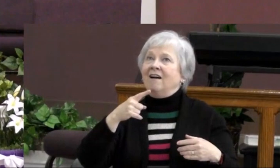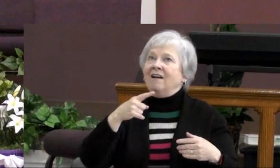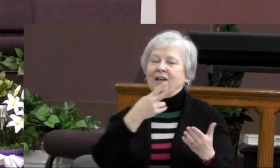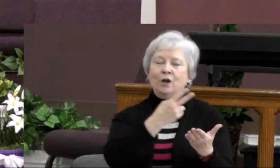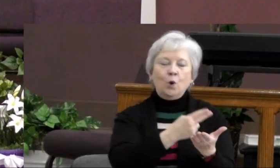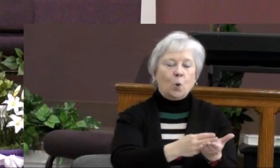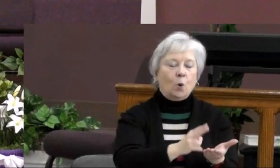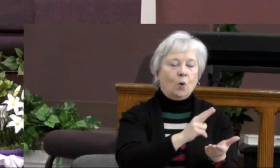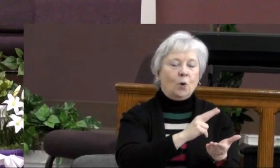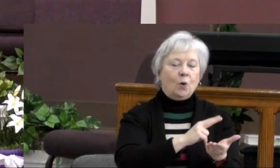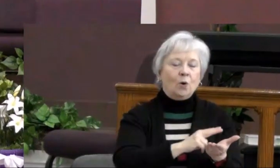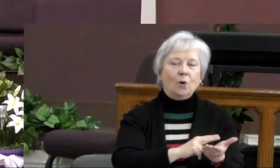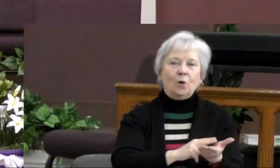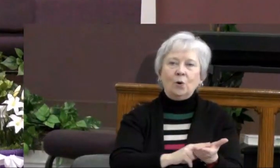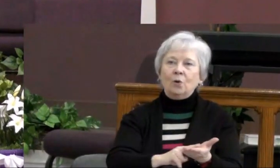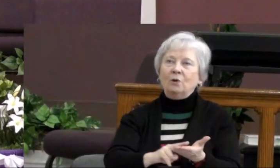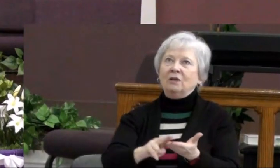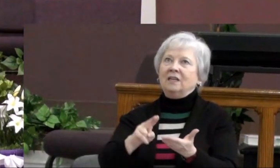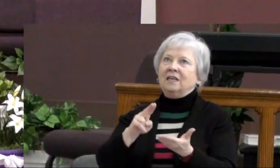cry,